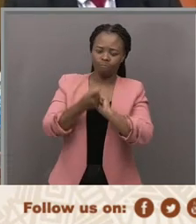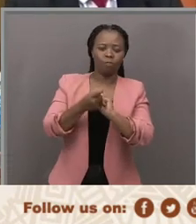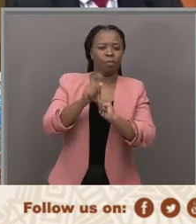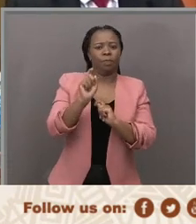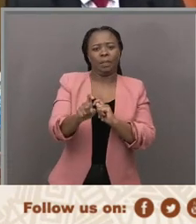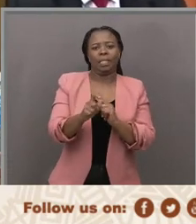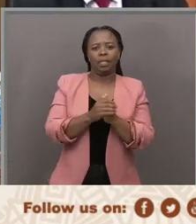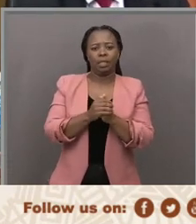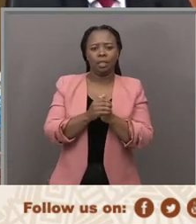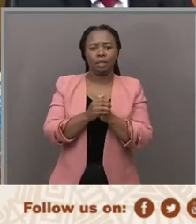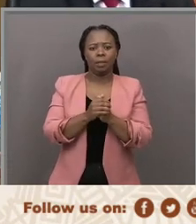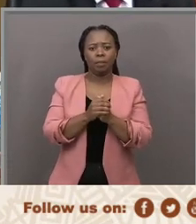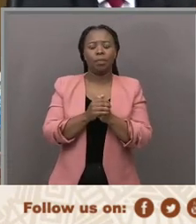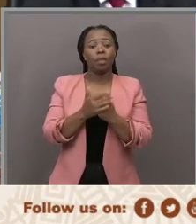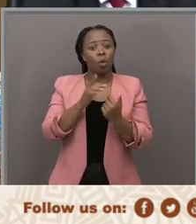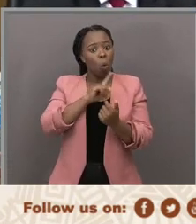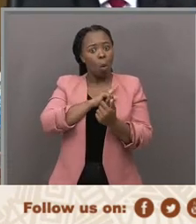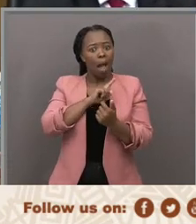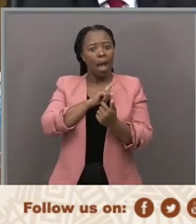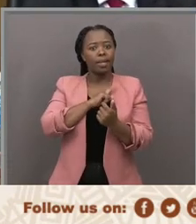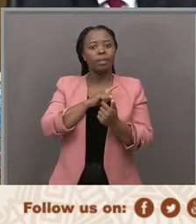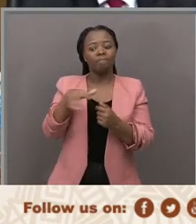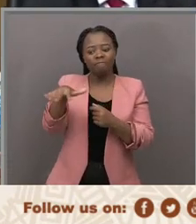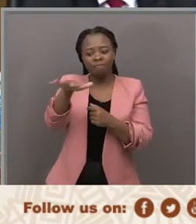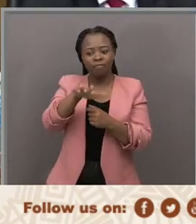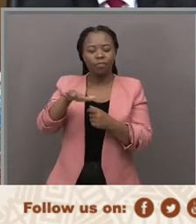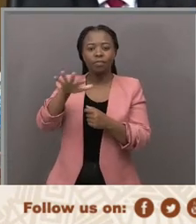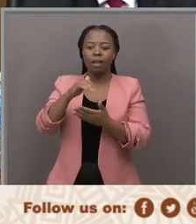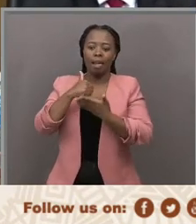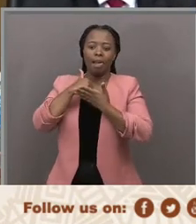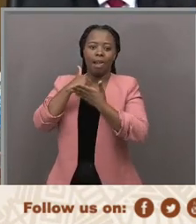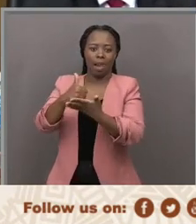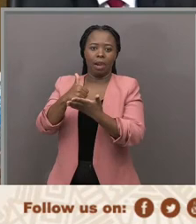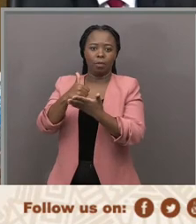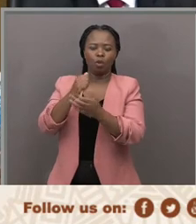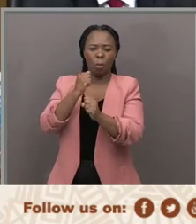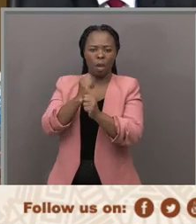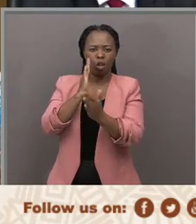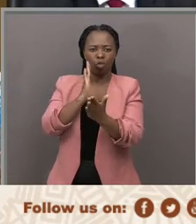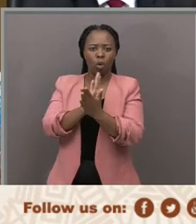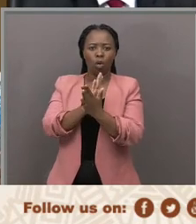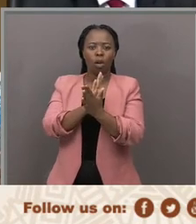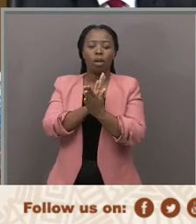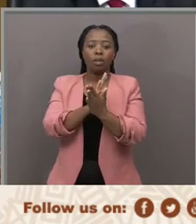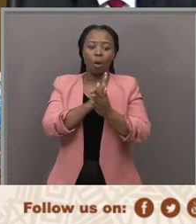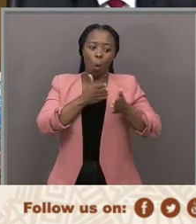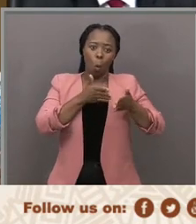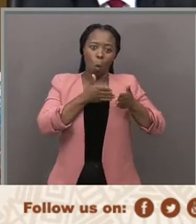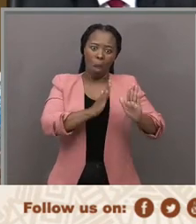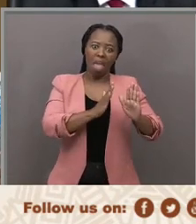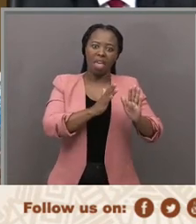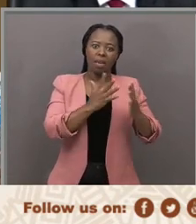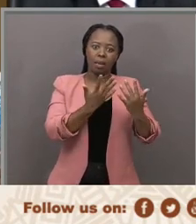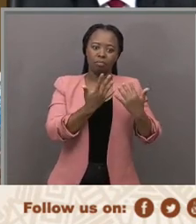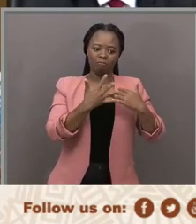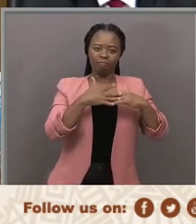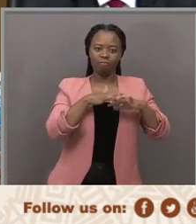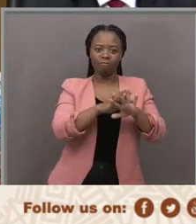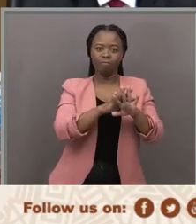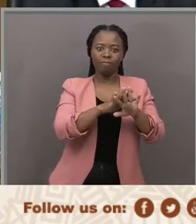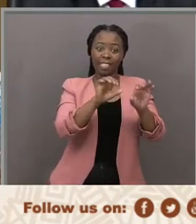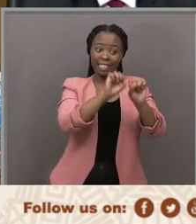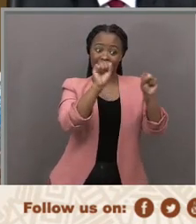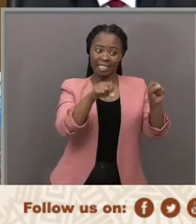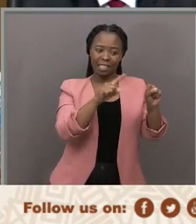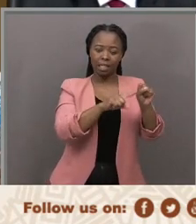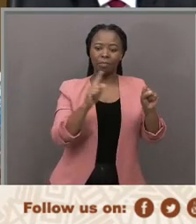to help empower the industry to play a role in our integrated modern public transport system.